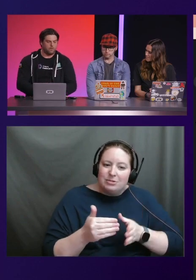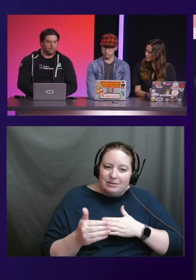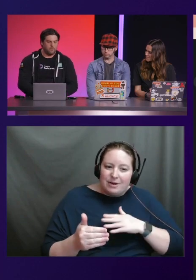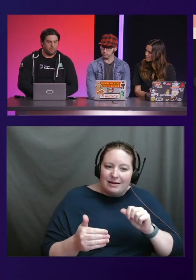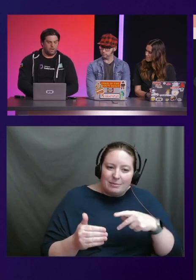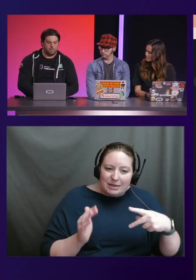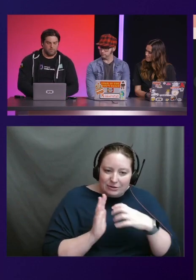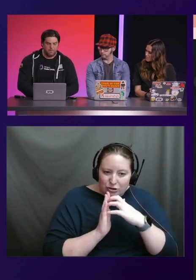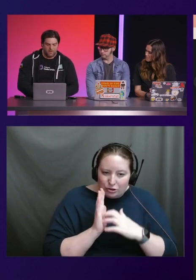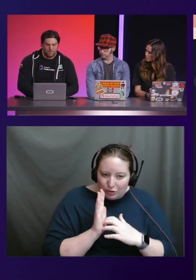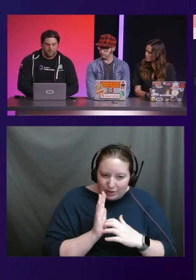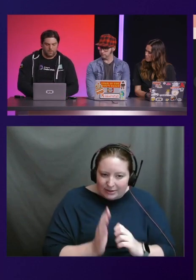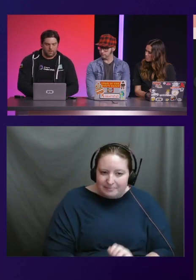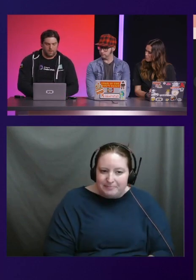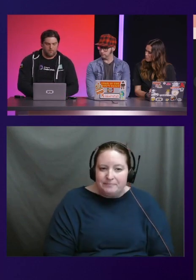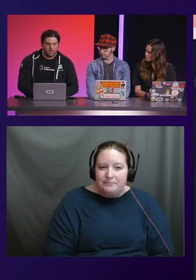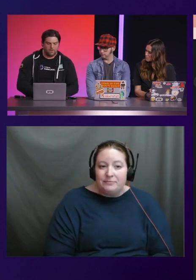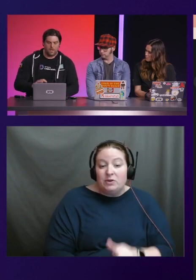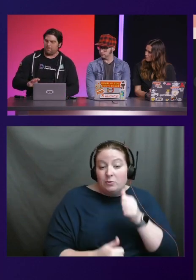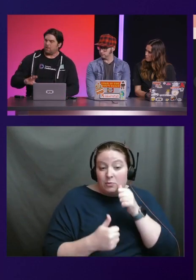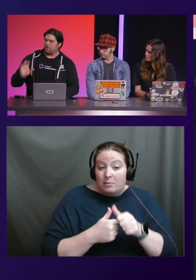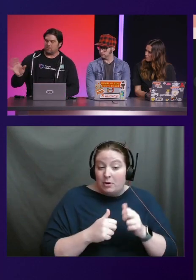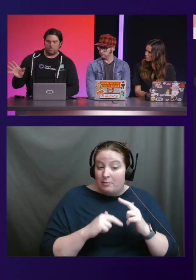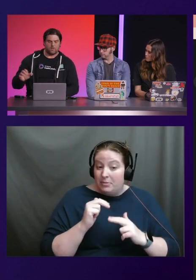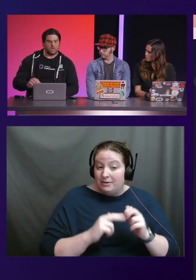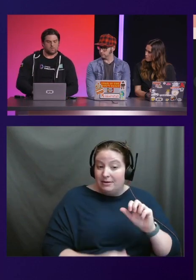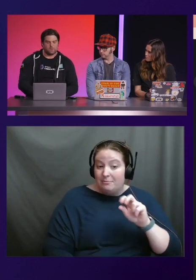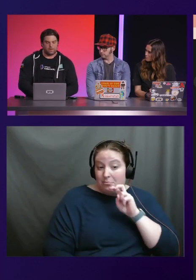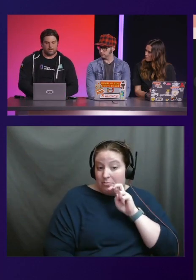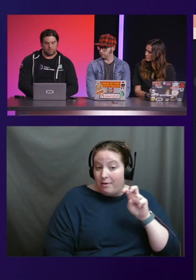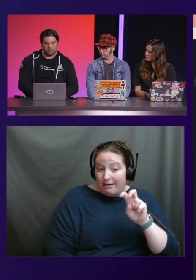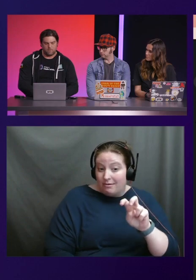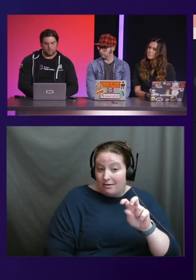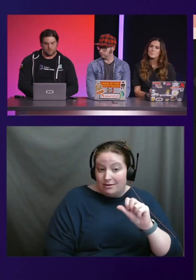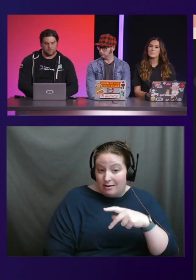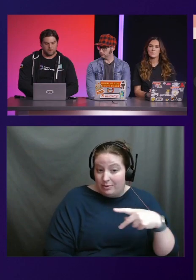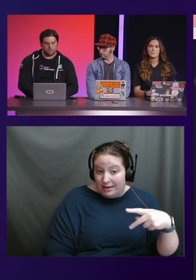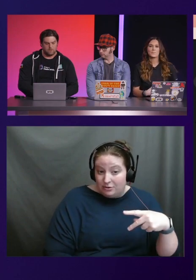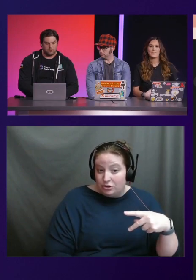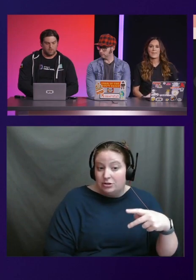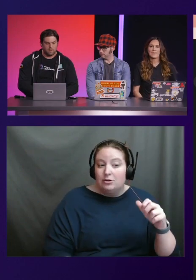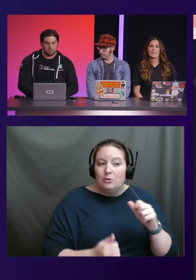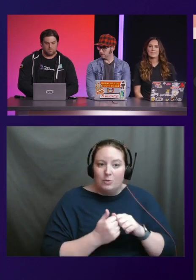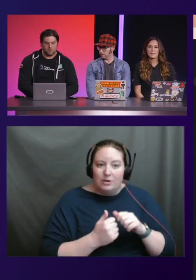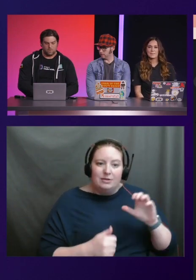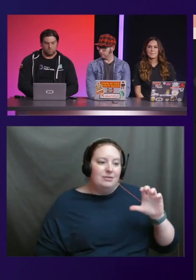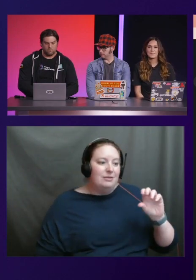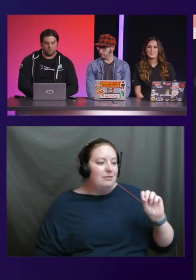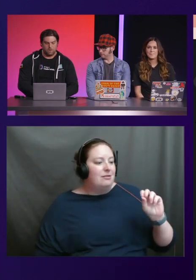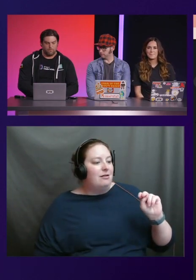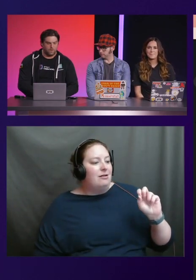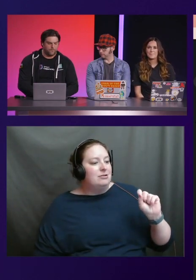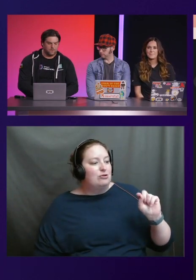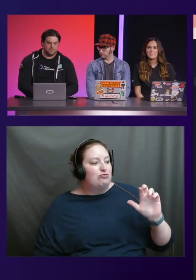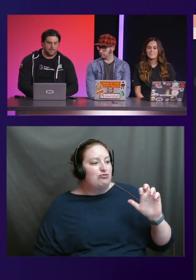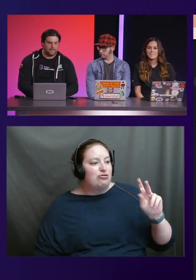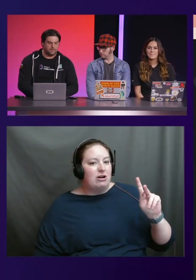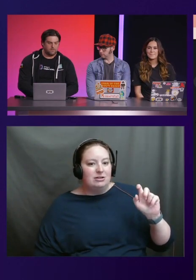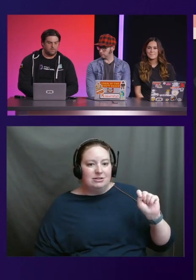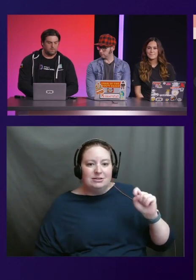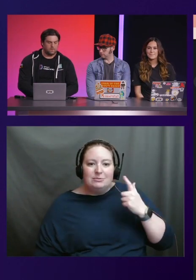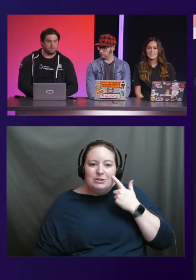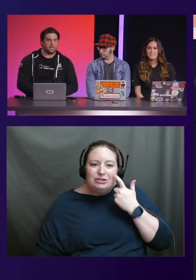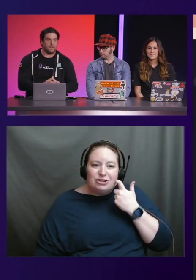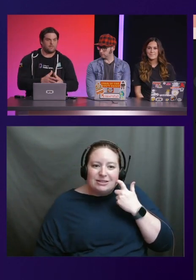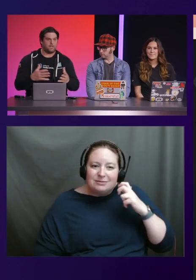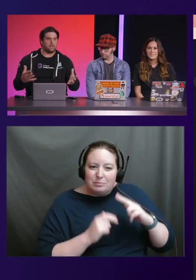coding. Remember, I am building a Python application with the construct that we just built. One of the first things I had to